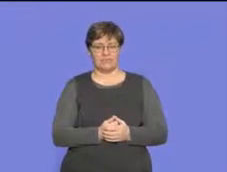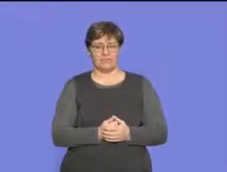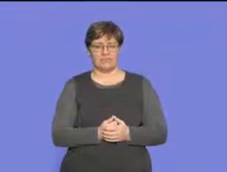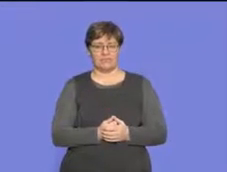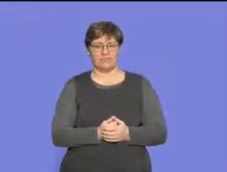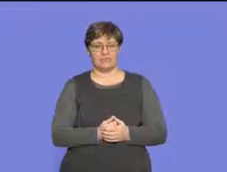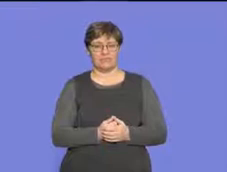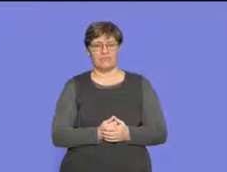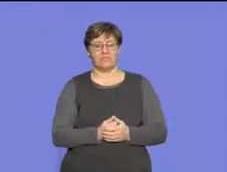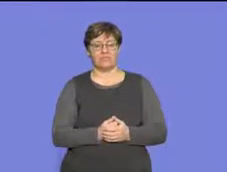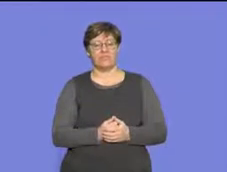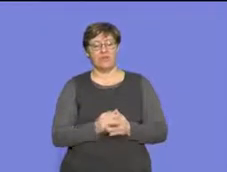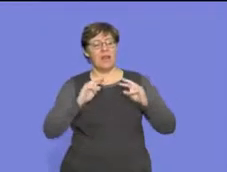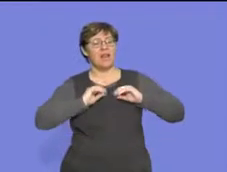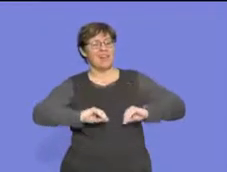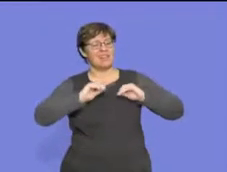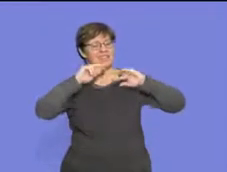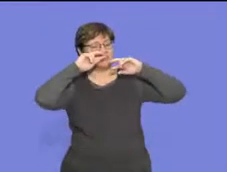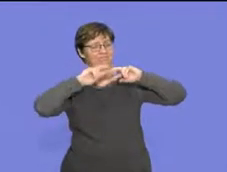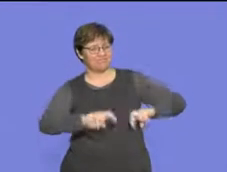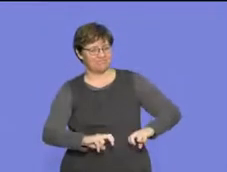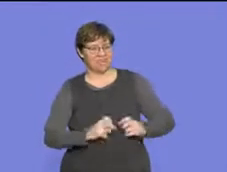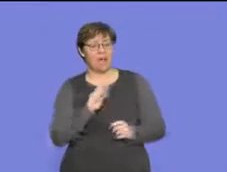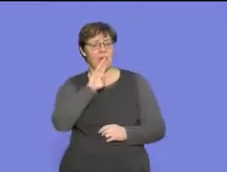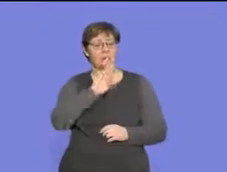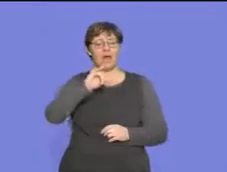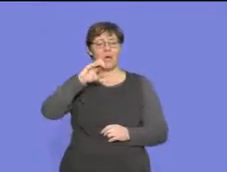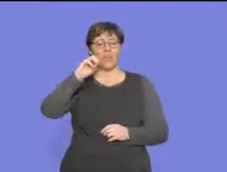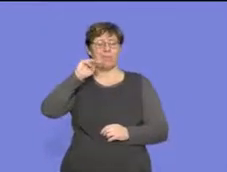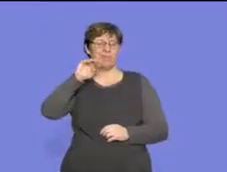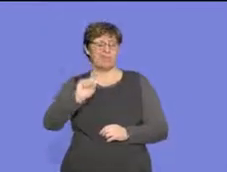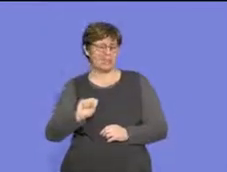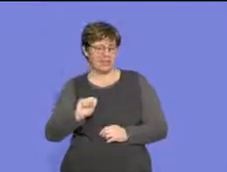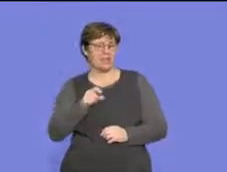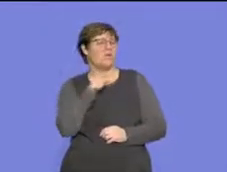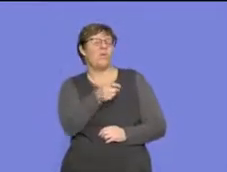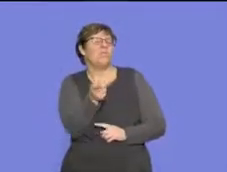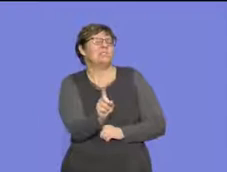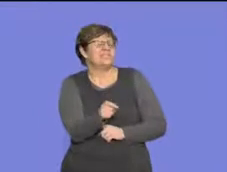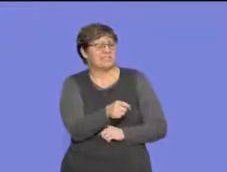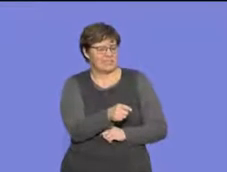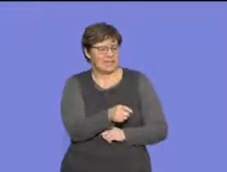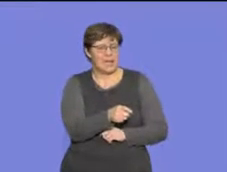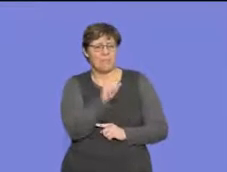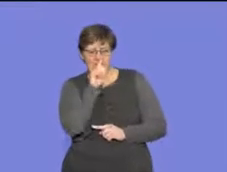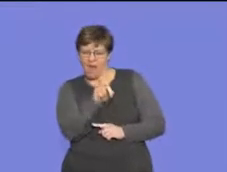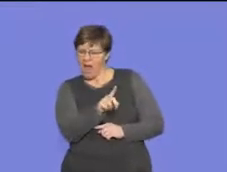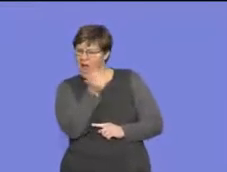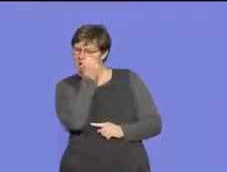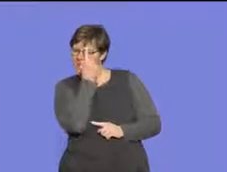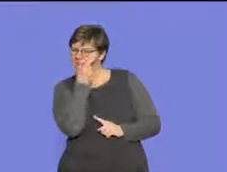As we get into the lesson and we unpack what biomes are and the different types of biomes, it's important that we recognize what a biome